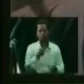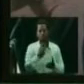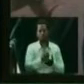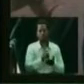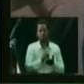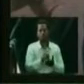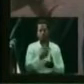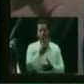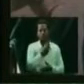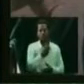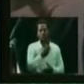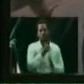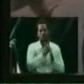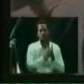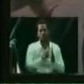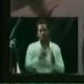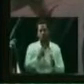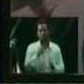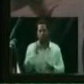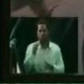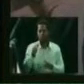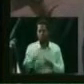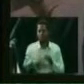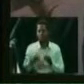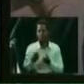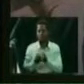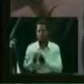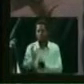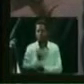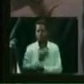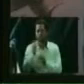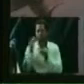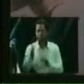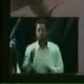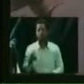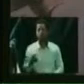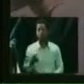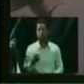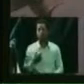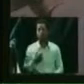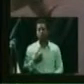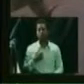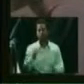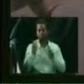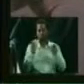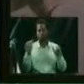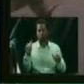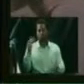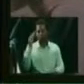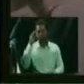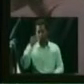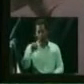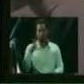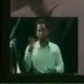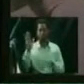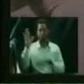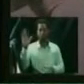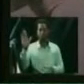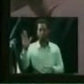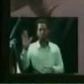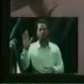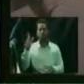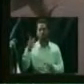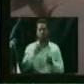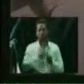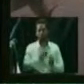outside agenda rather than supporting our students and teachers. Commissioners, each of you has sworn an oath to defend the state